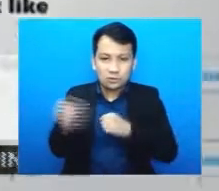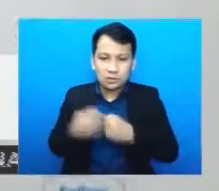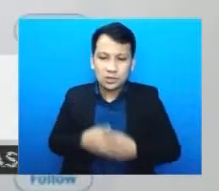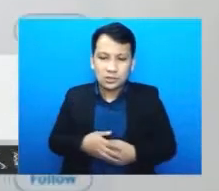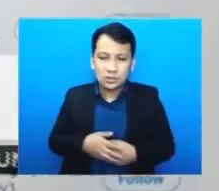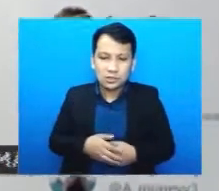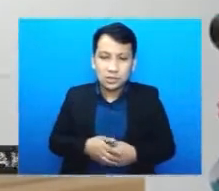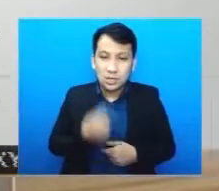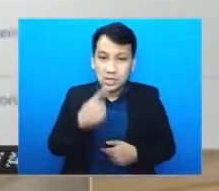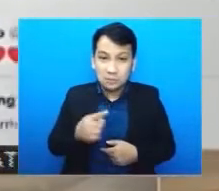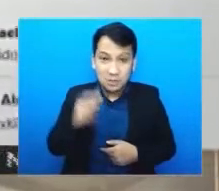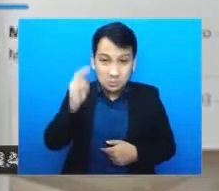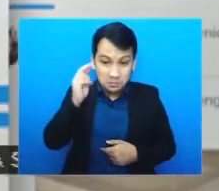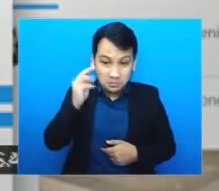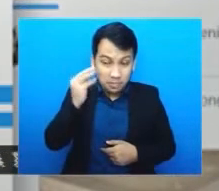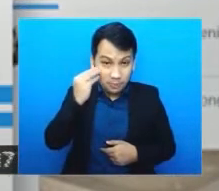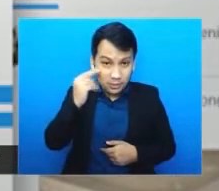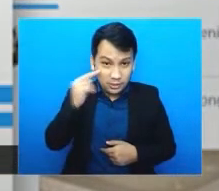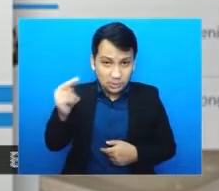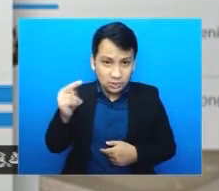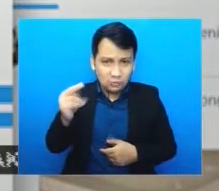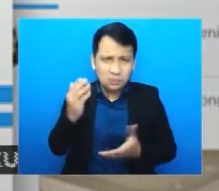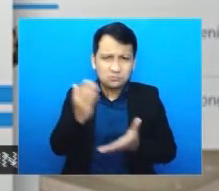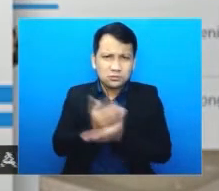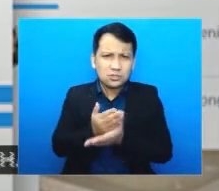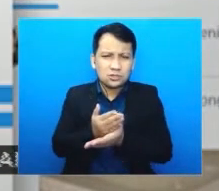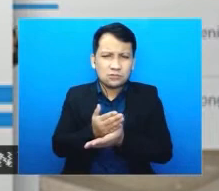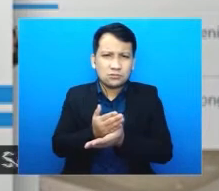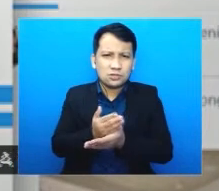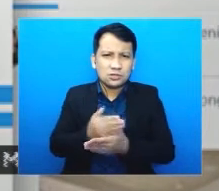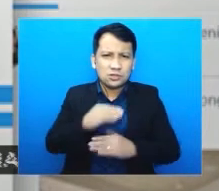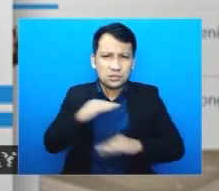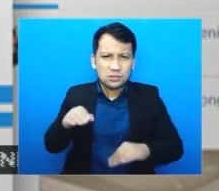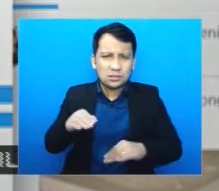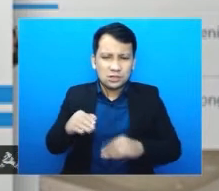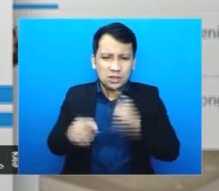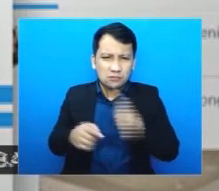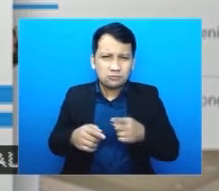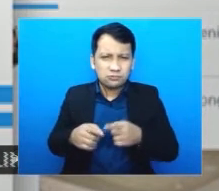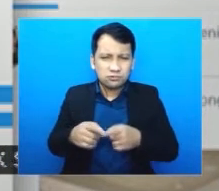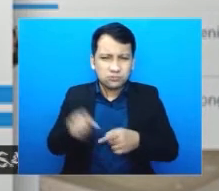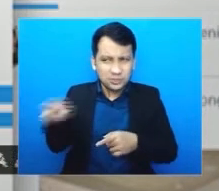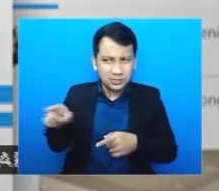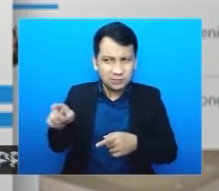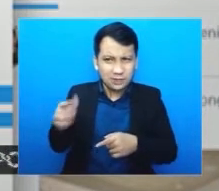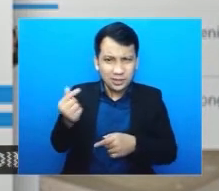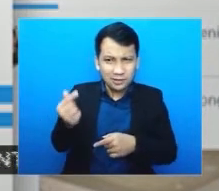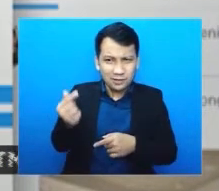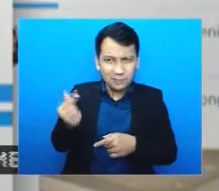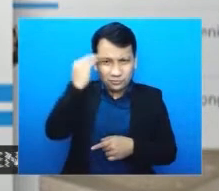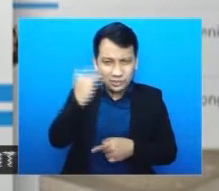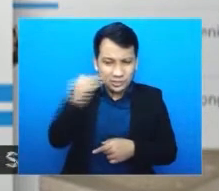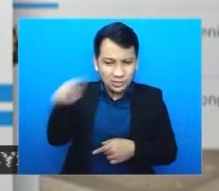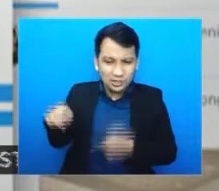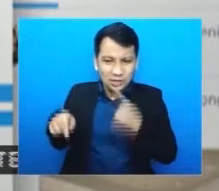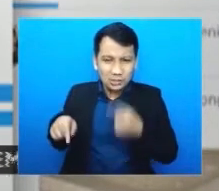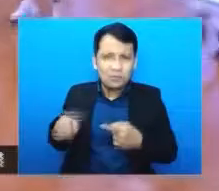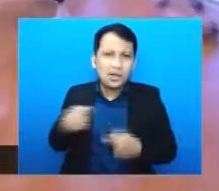Nieto sa mga Pinoy fans na itigil na ang below the belt na hirit sa mga Koreano, lalo't siya rin daw ay BTS